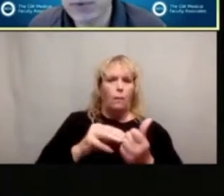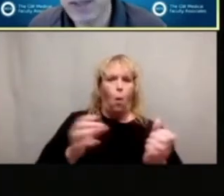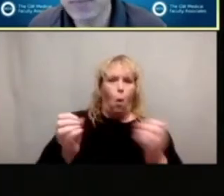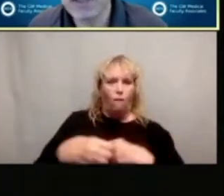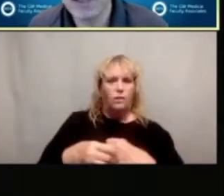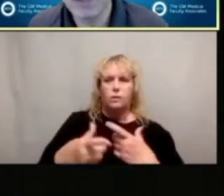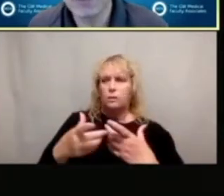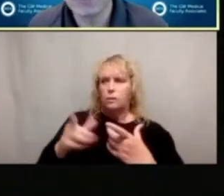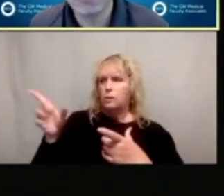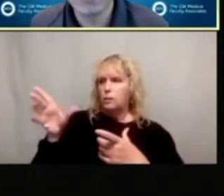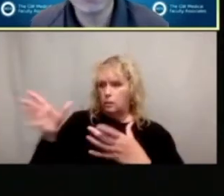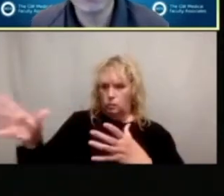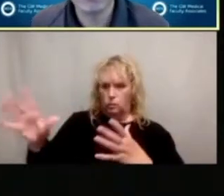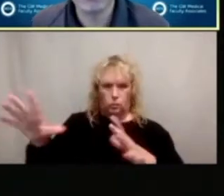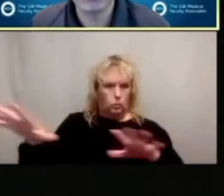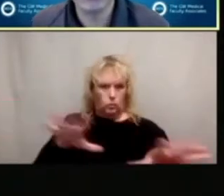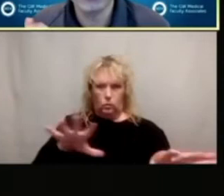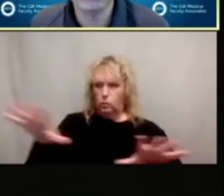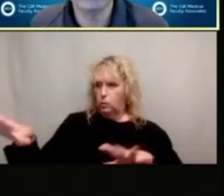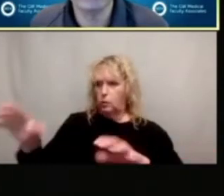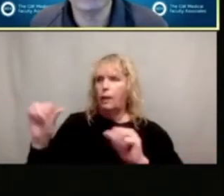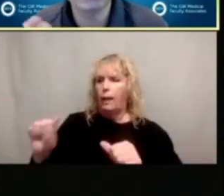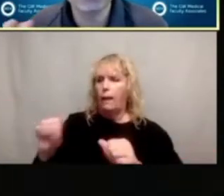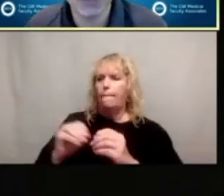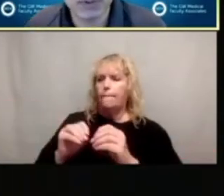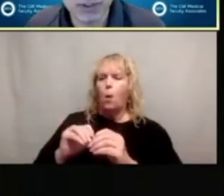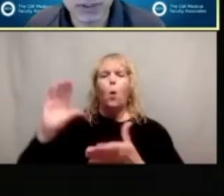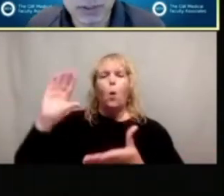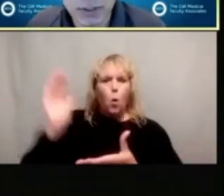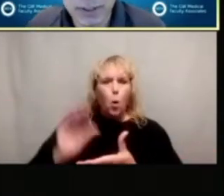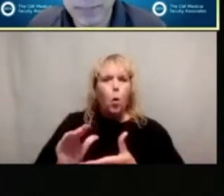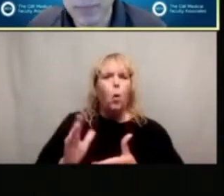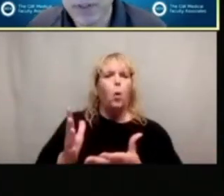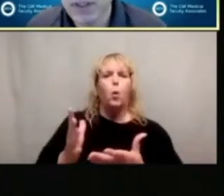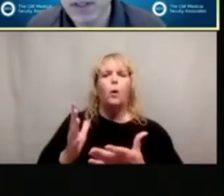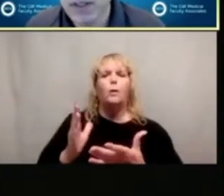scheduling, well, that may take the load off of your phone scheduling.